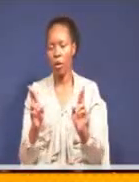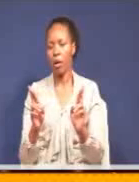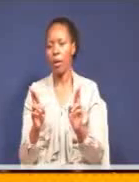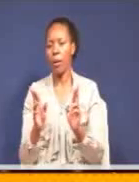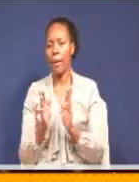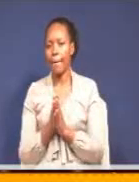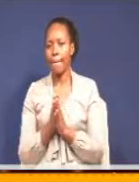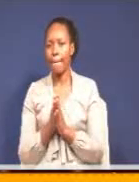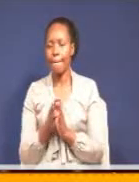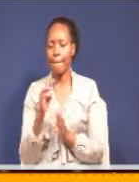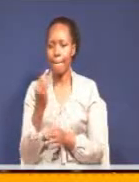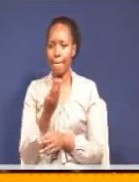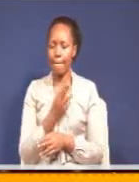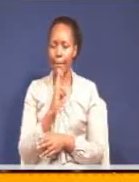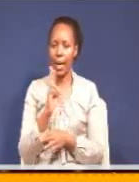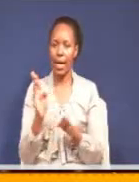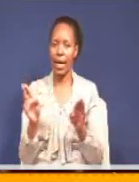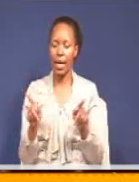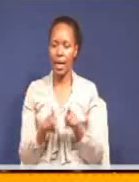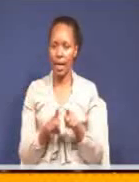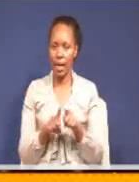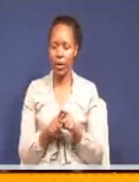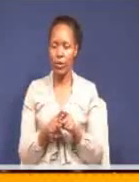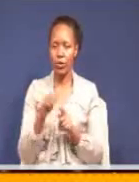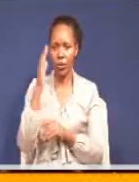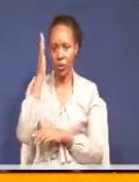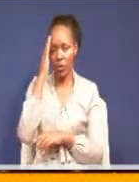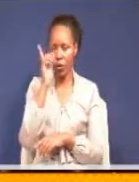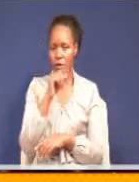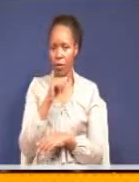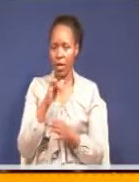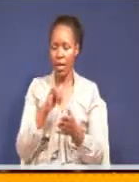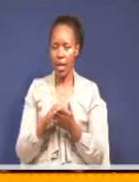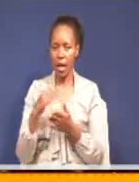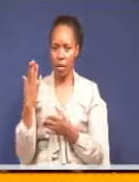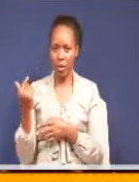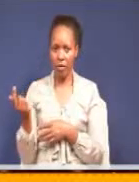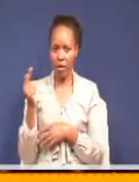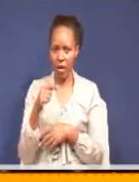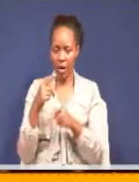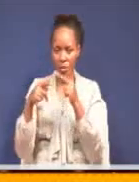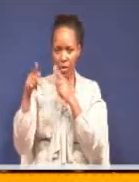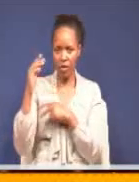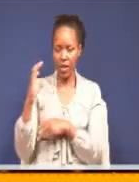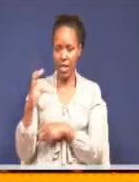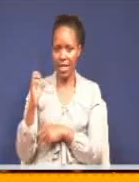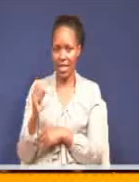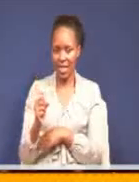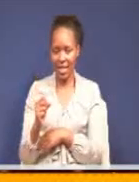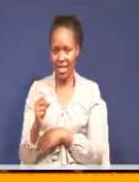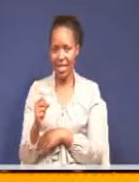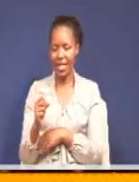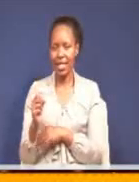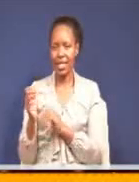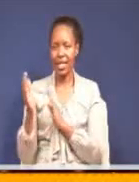Speaker, we are also alive to the fact that I was here with Professor Kindiki, my teacher, the